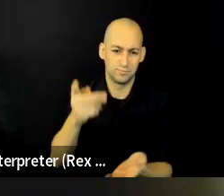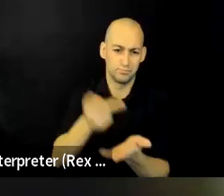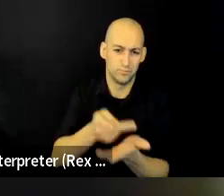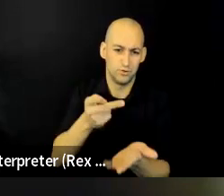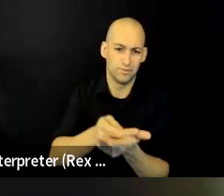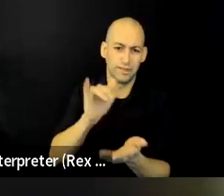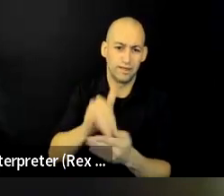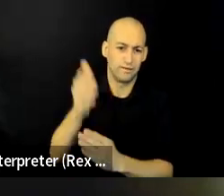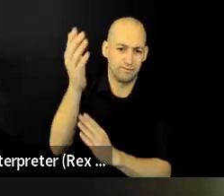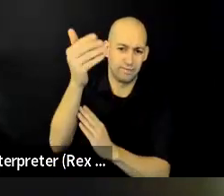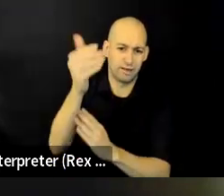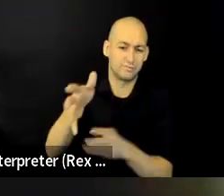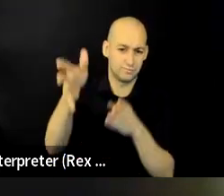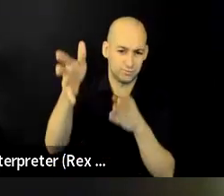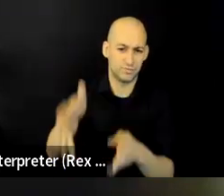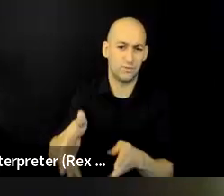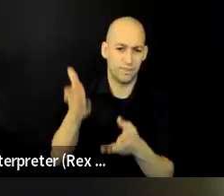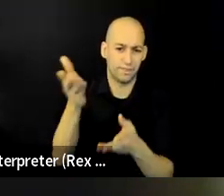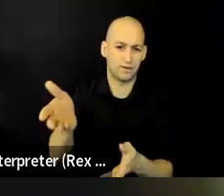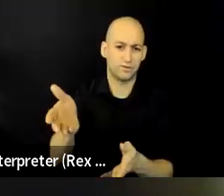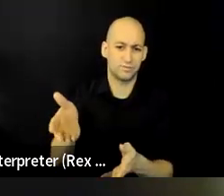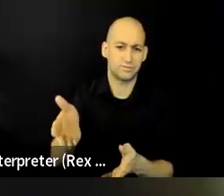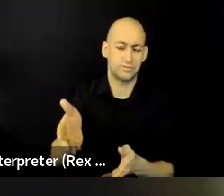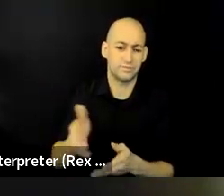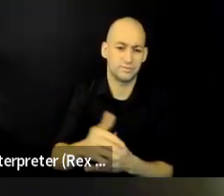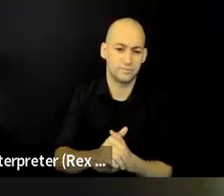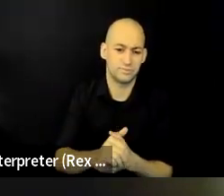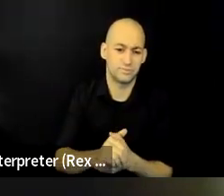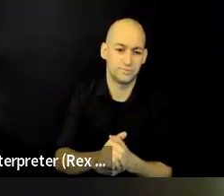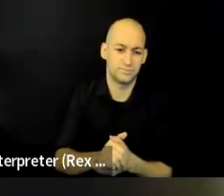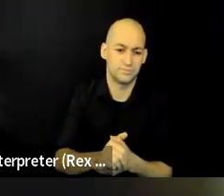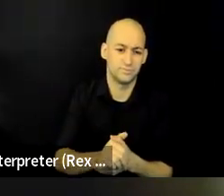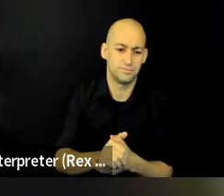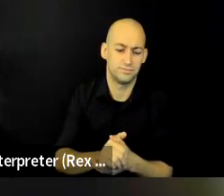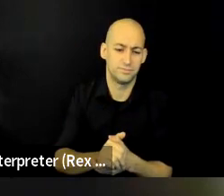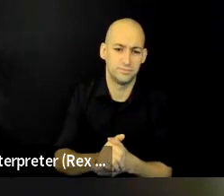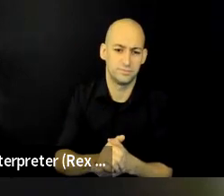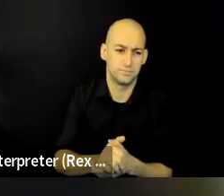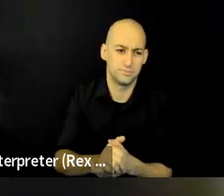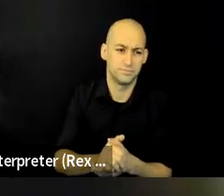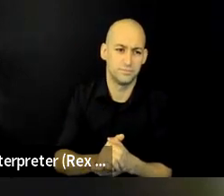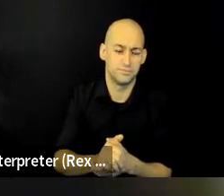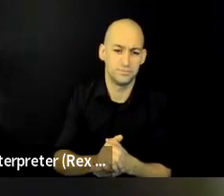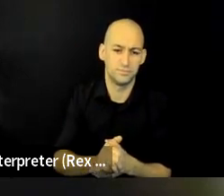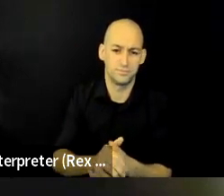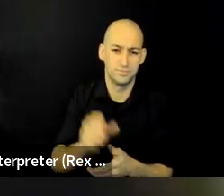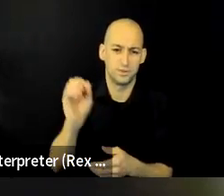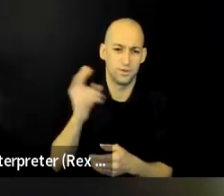night that our flag was still